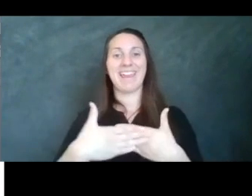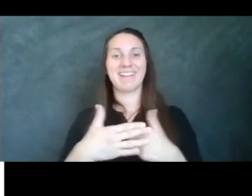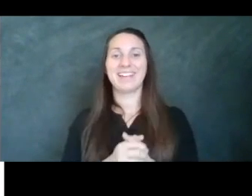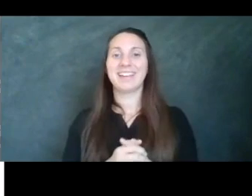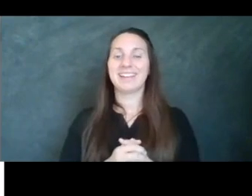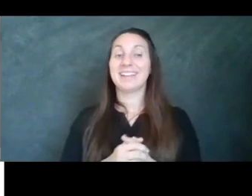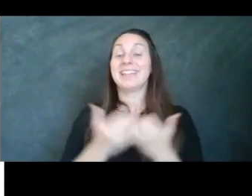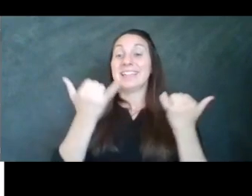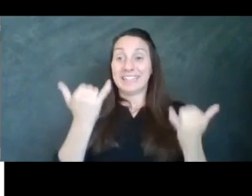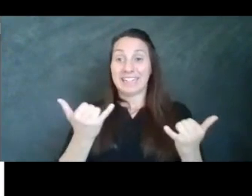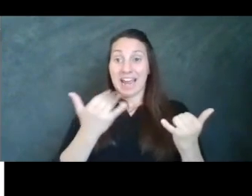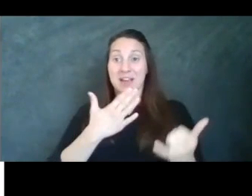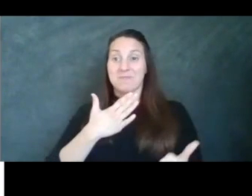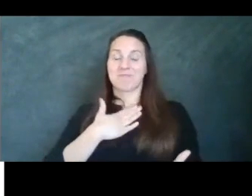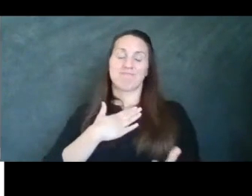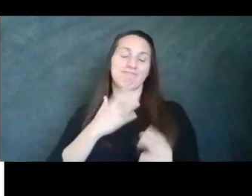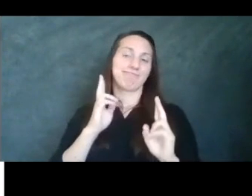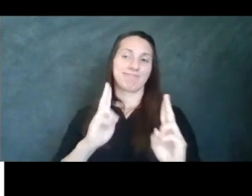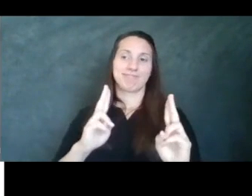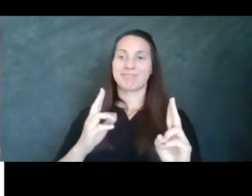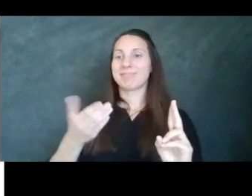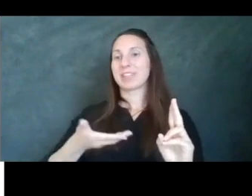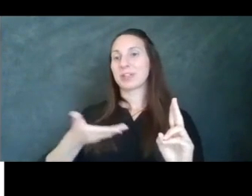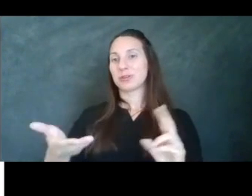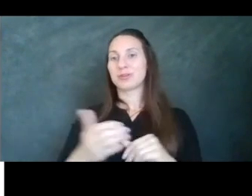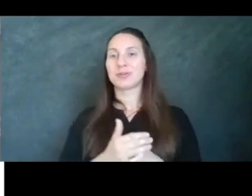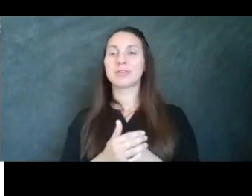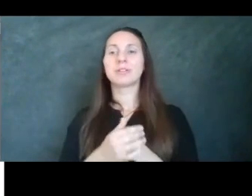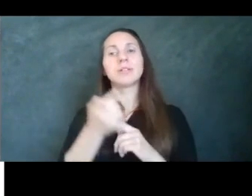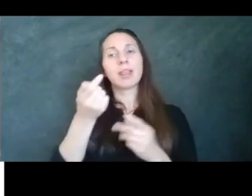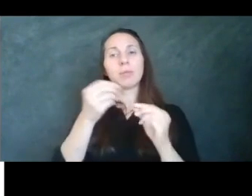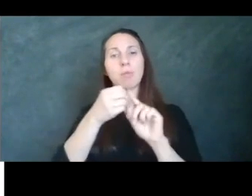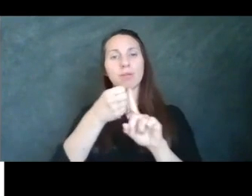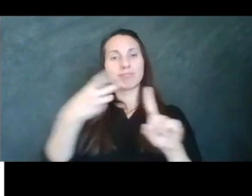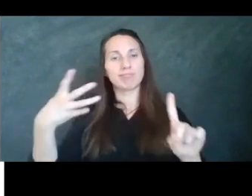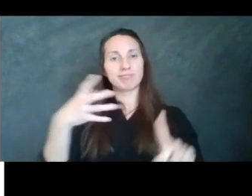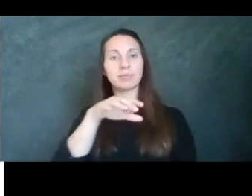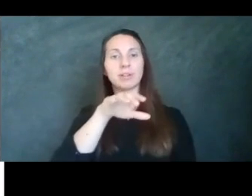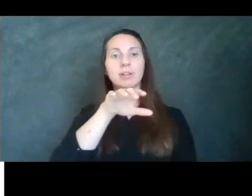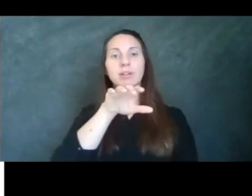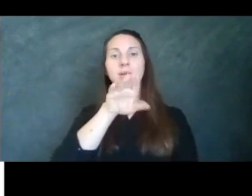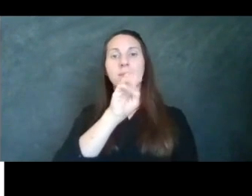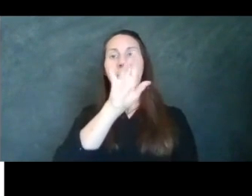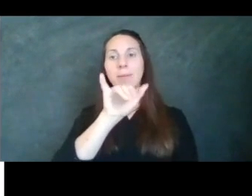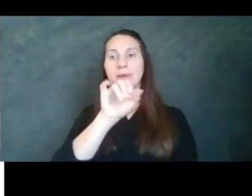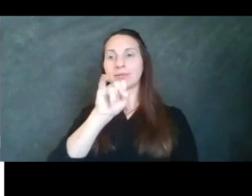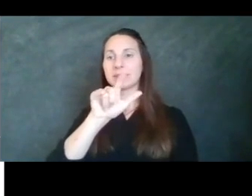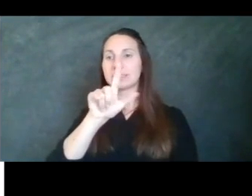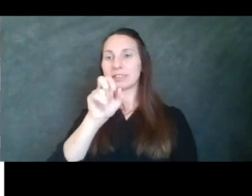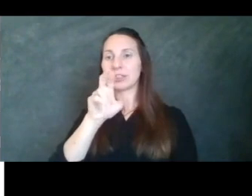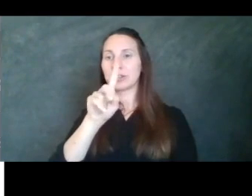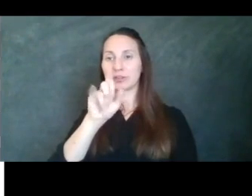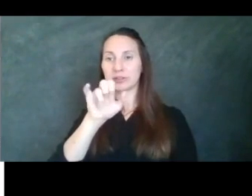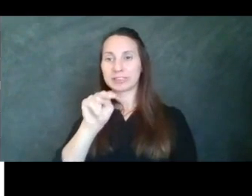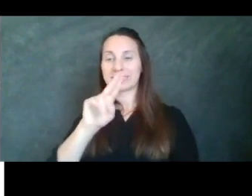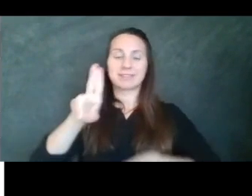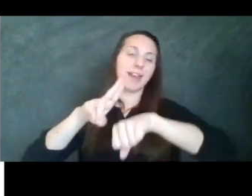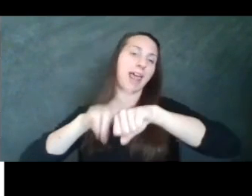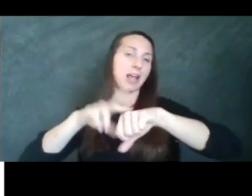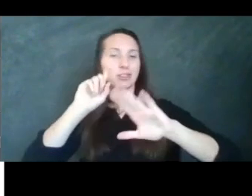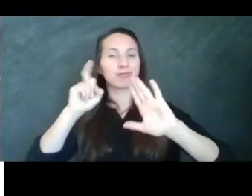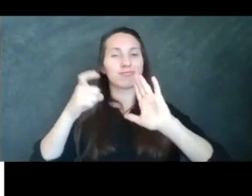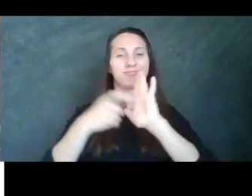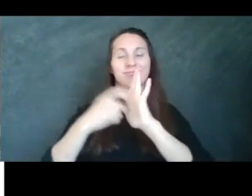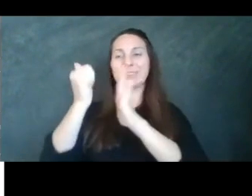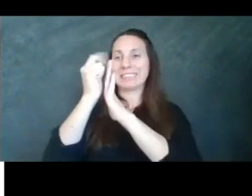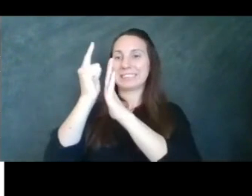And now it's my privilege to introduce in a little more detail Robert Bobby Silverstein, who is a nationally recognized attorney